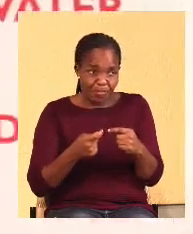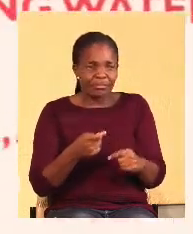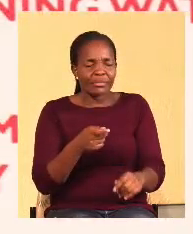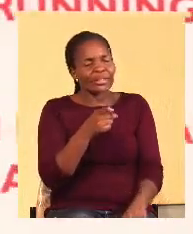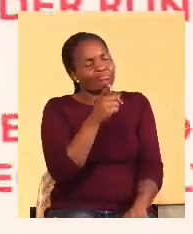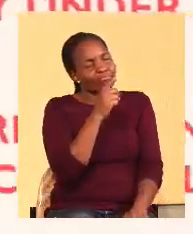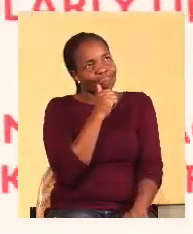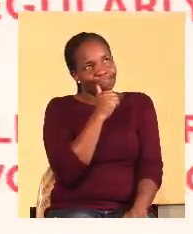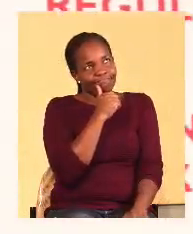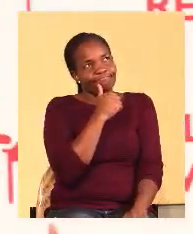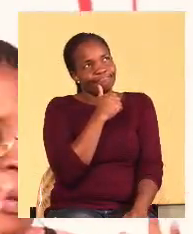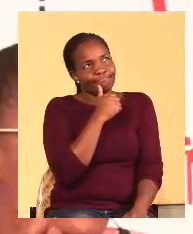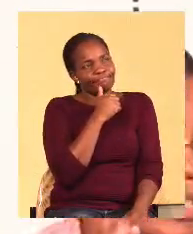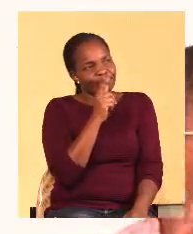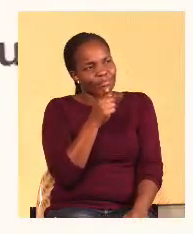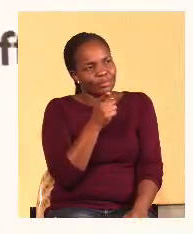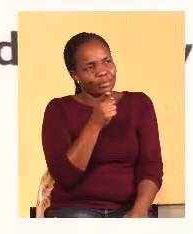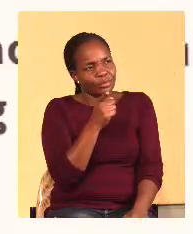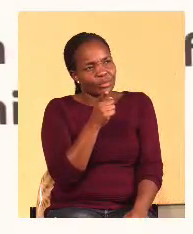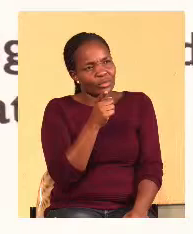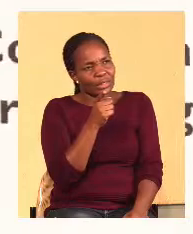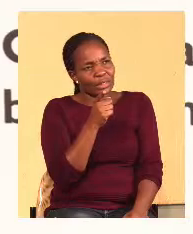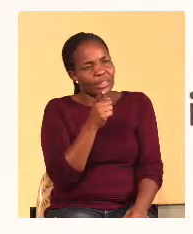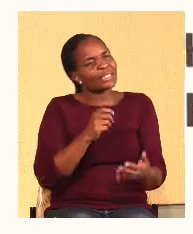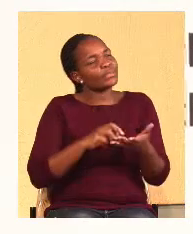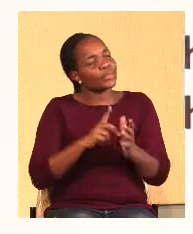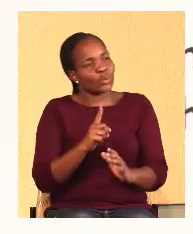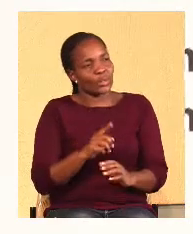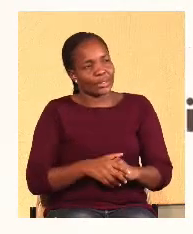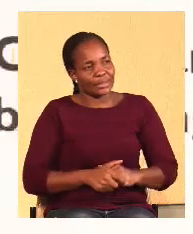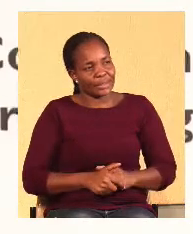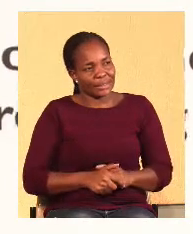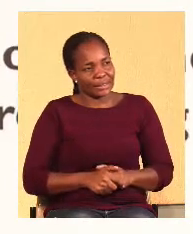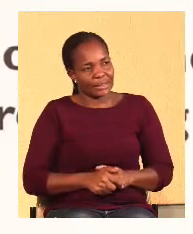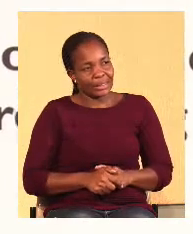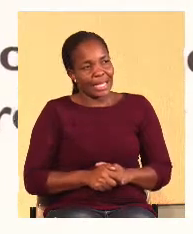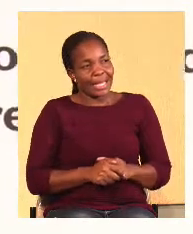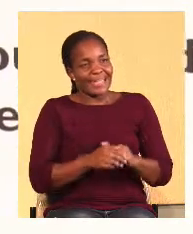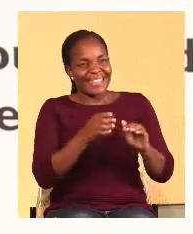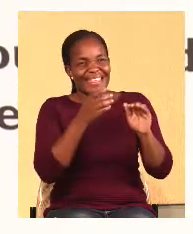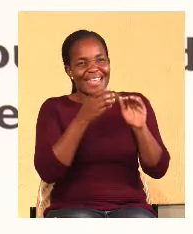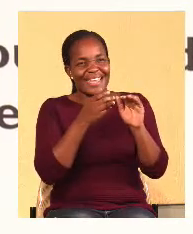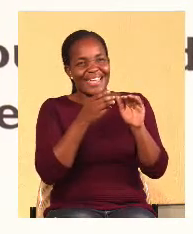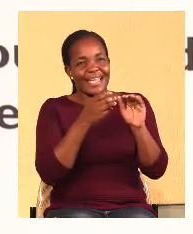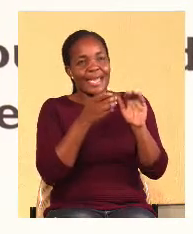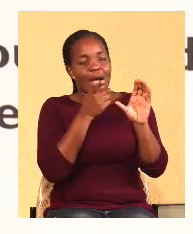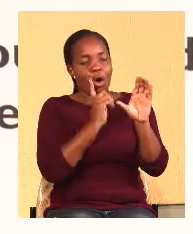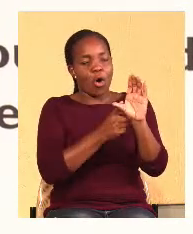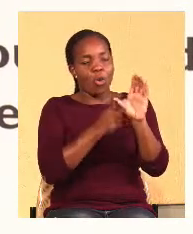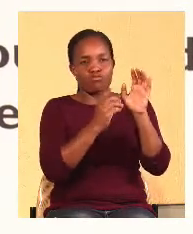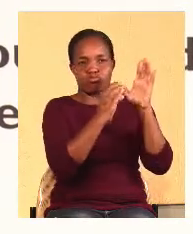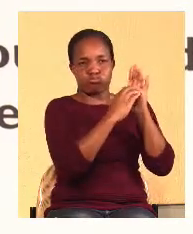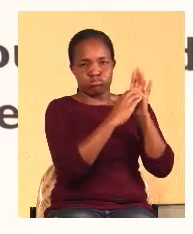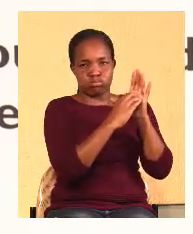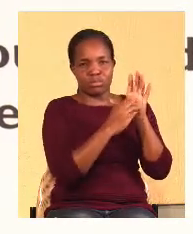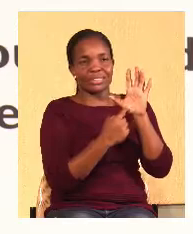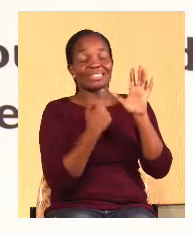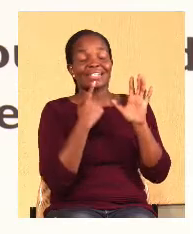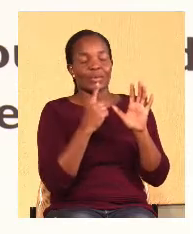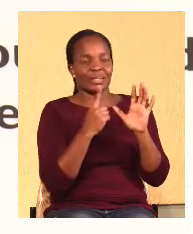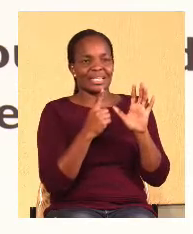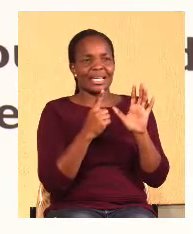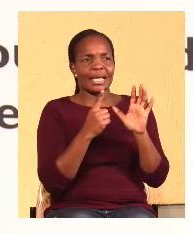know, it would seem to me from the perspective of the Liga Act that anything below that content, because we, as I said